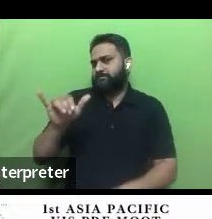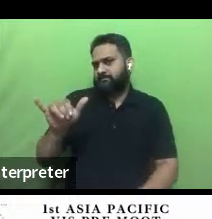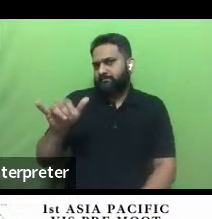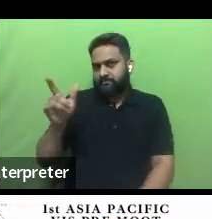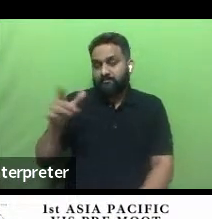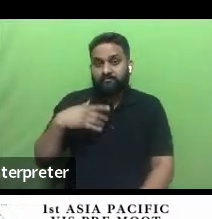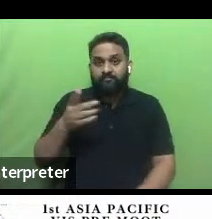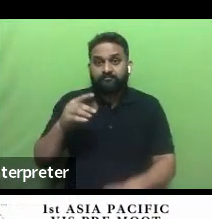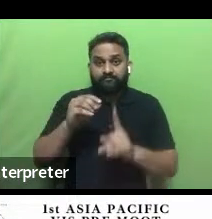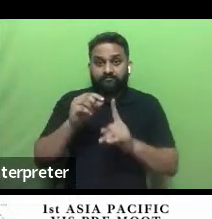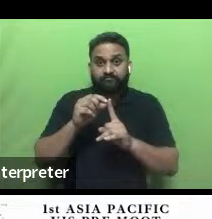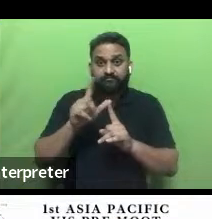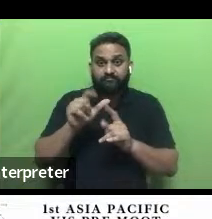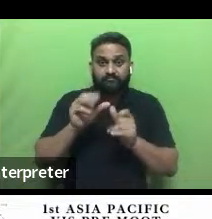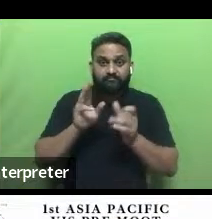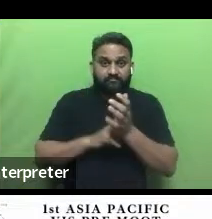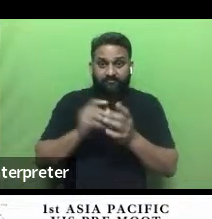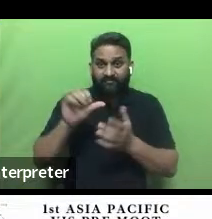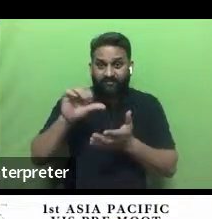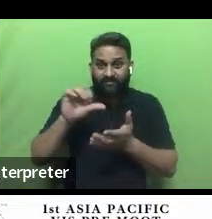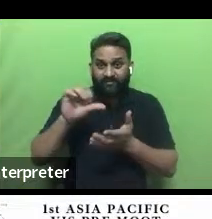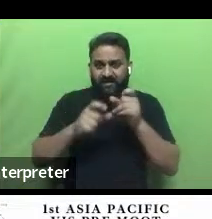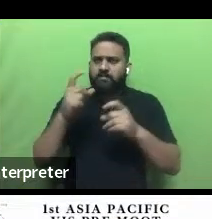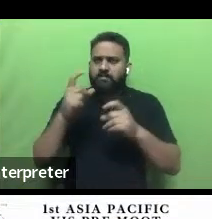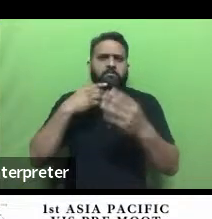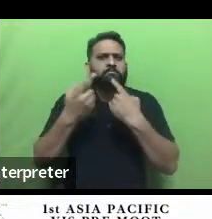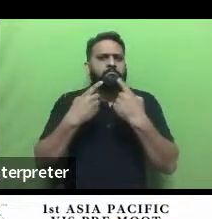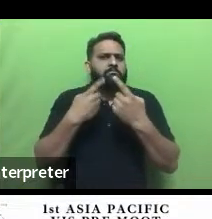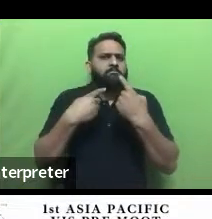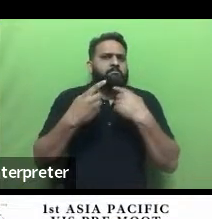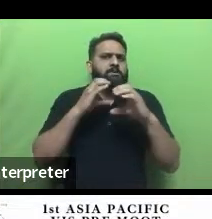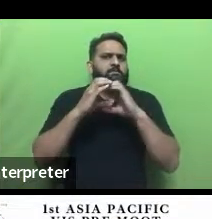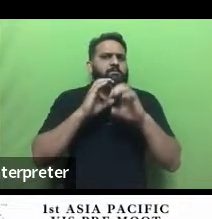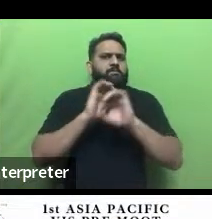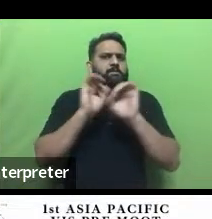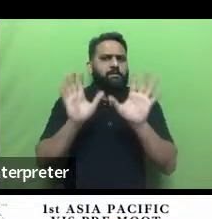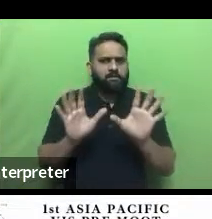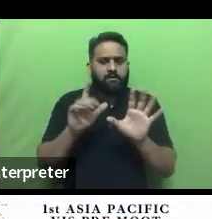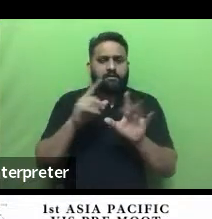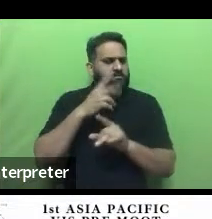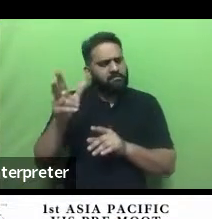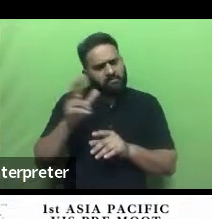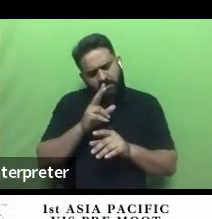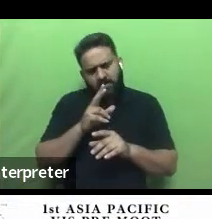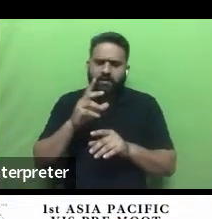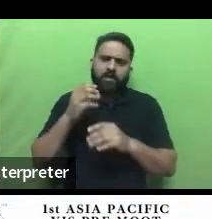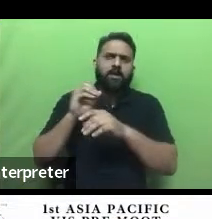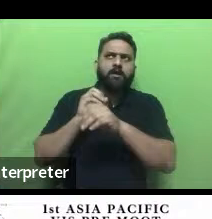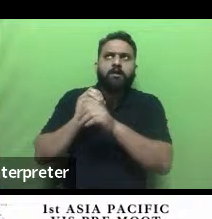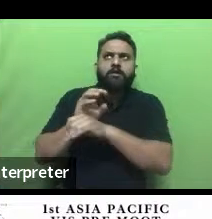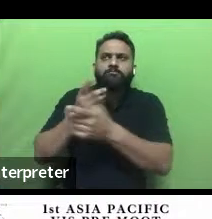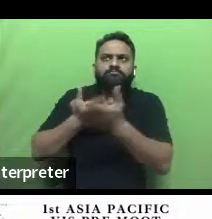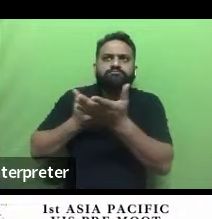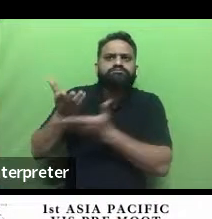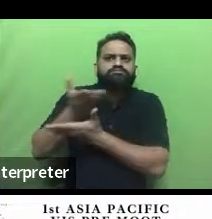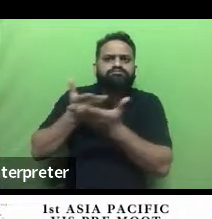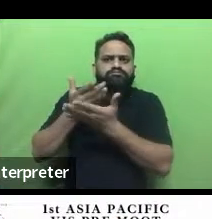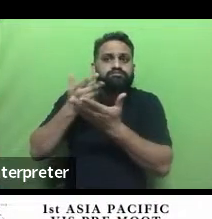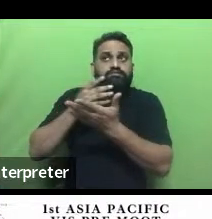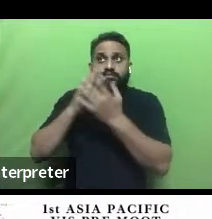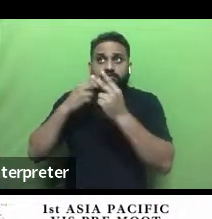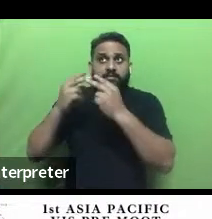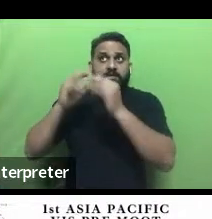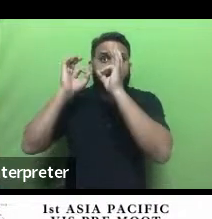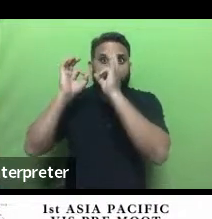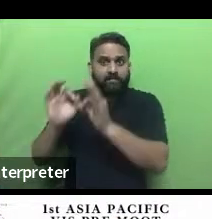Palm Oil Summit, Ms. Bhupati had communicated that she would have to consult the higher management, and only after that she would get back to the